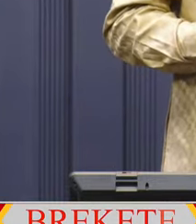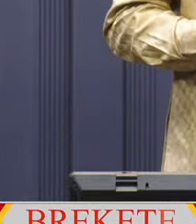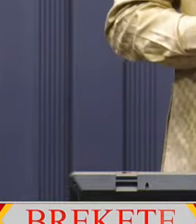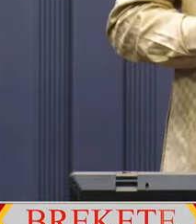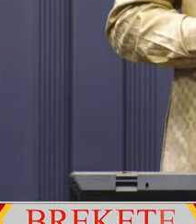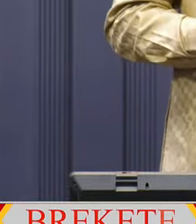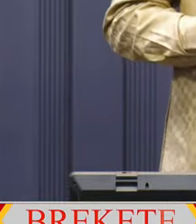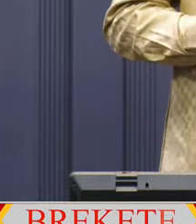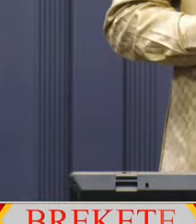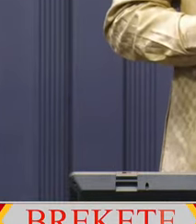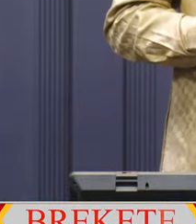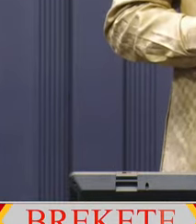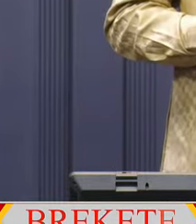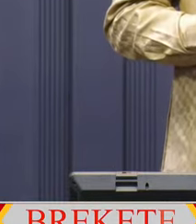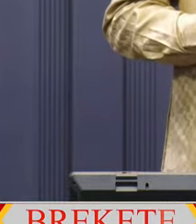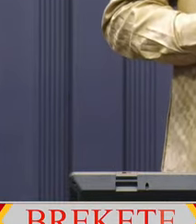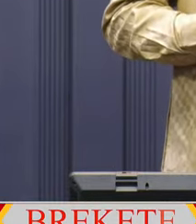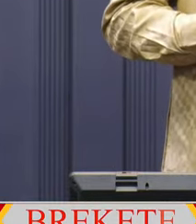We dey watch.